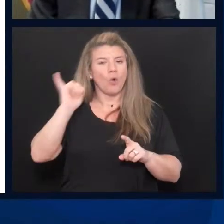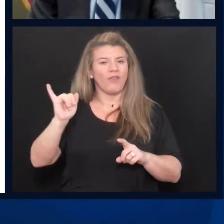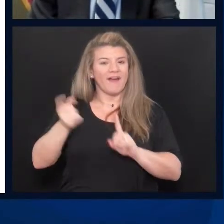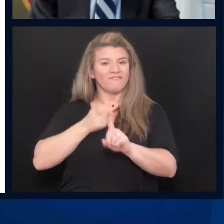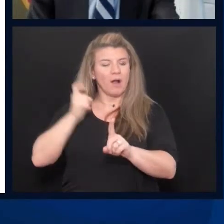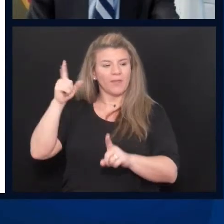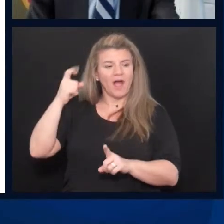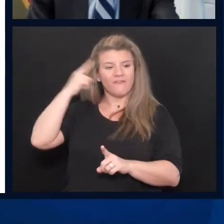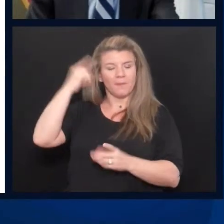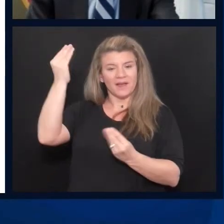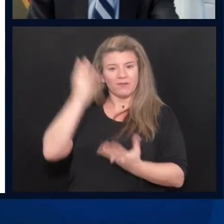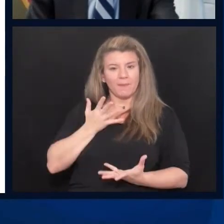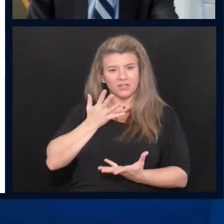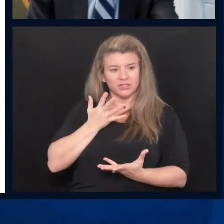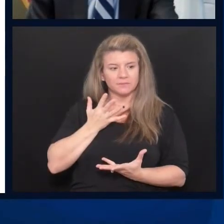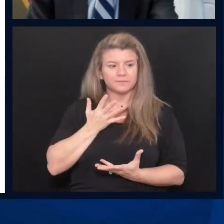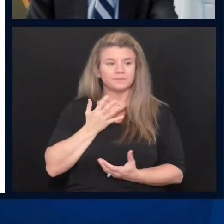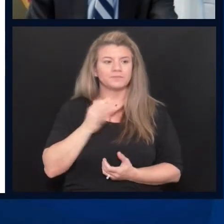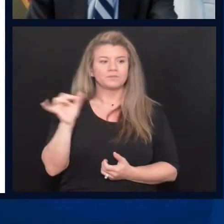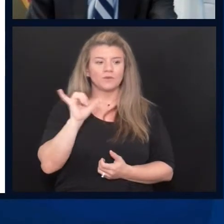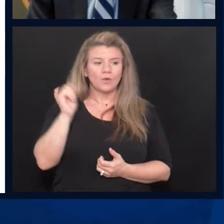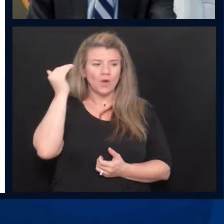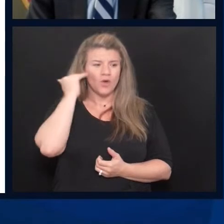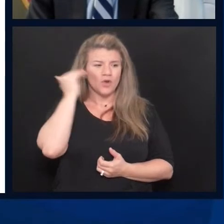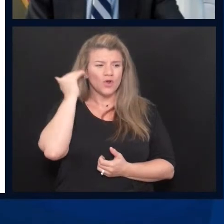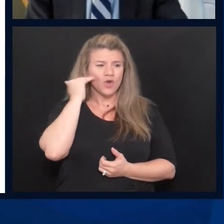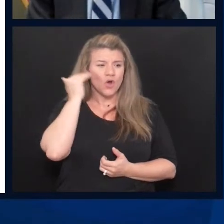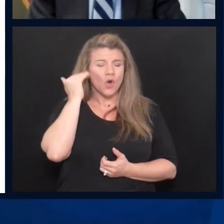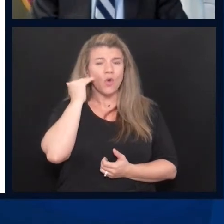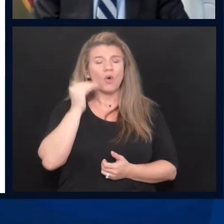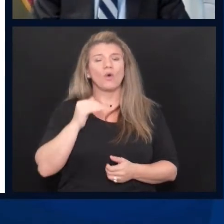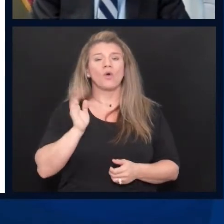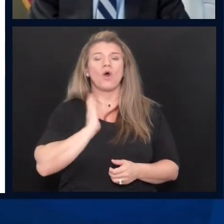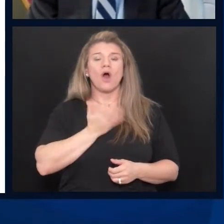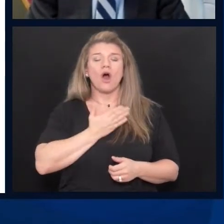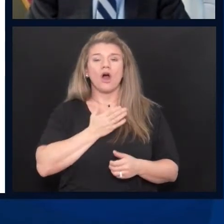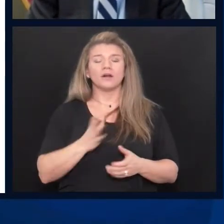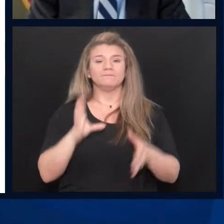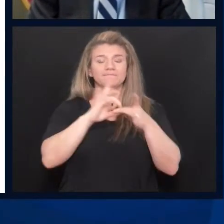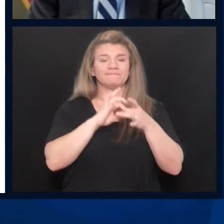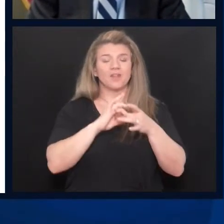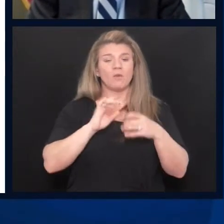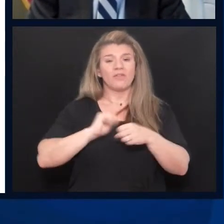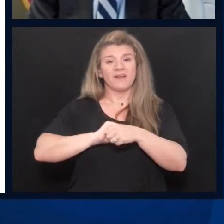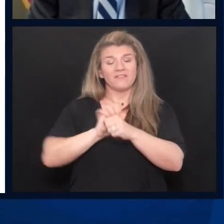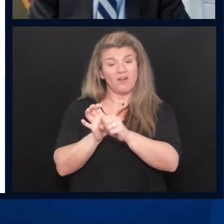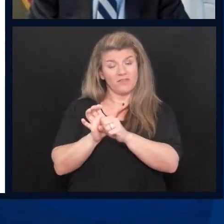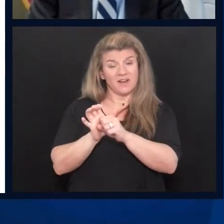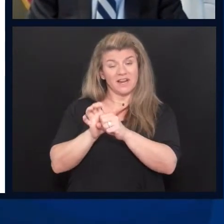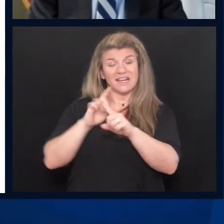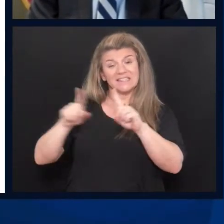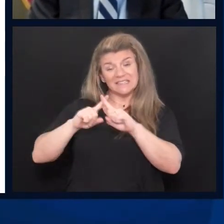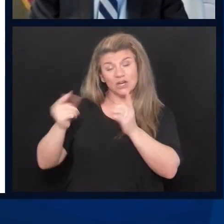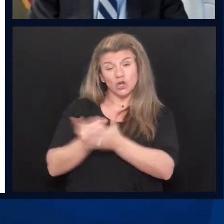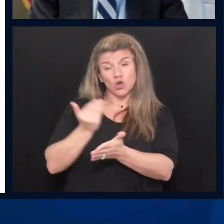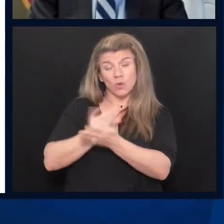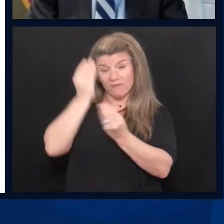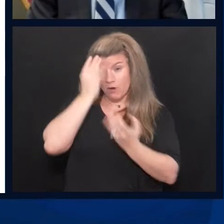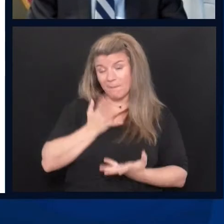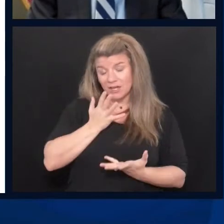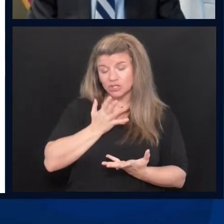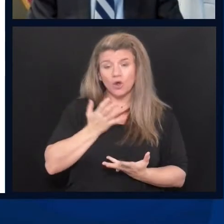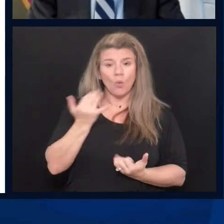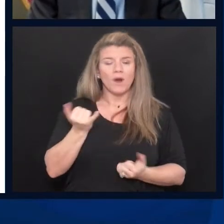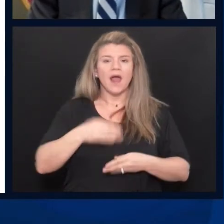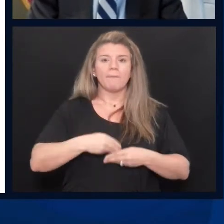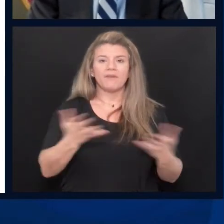You'll also notice one other change. There's a little yellow tab with variant data. We're now providing information on variants